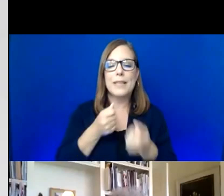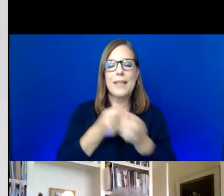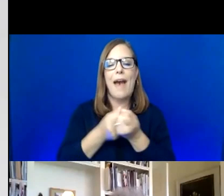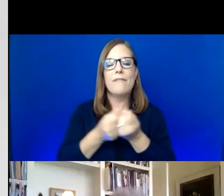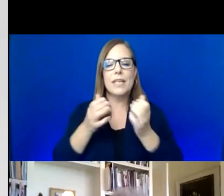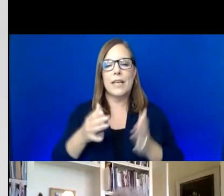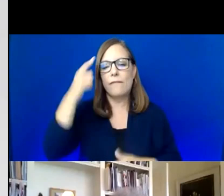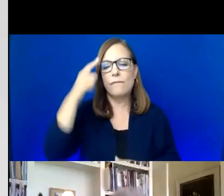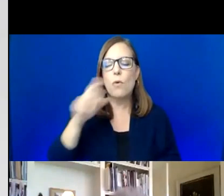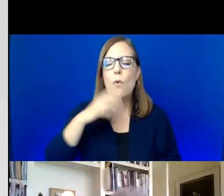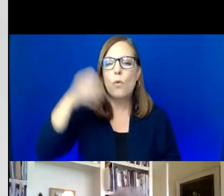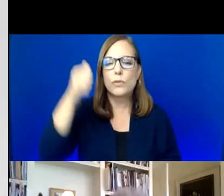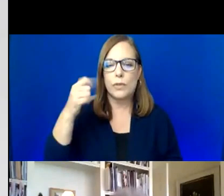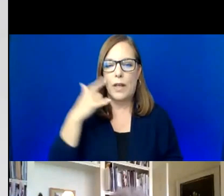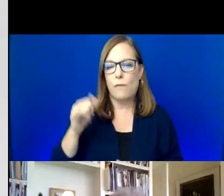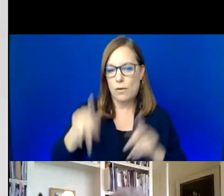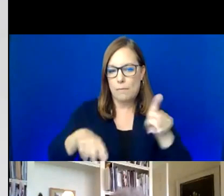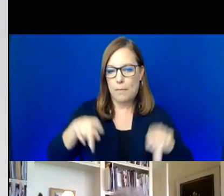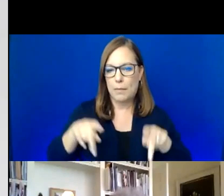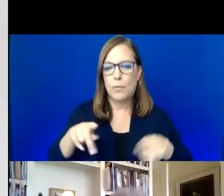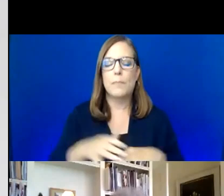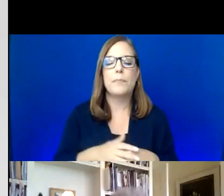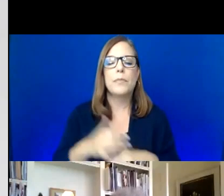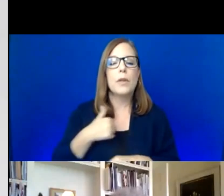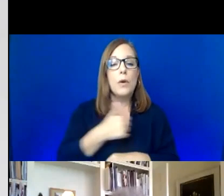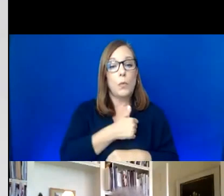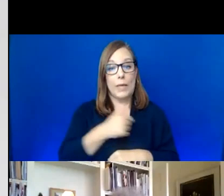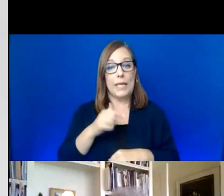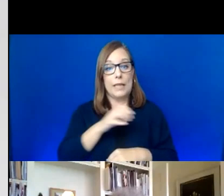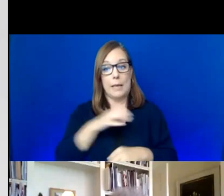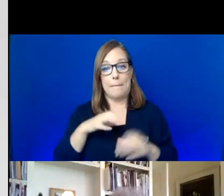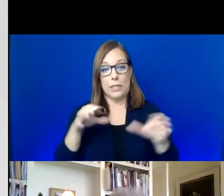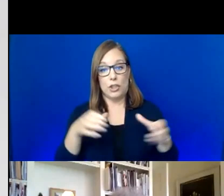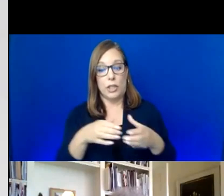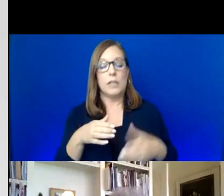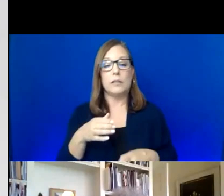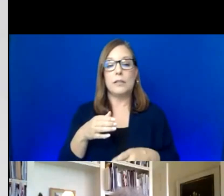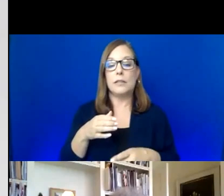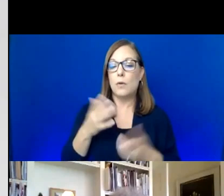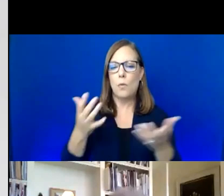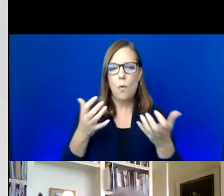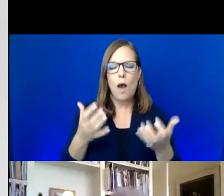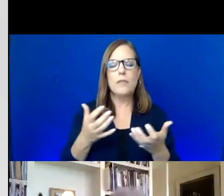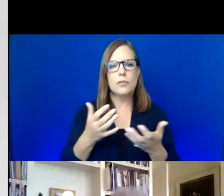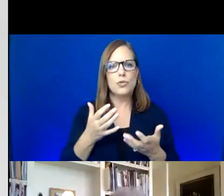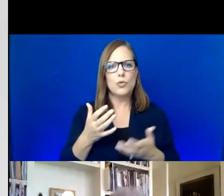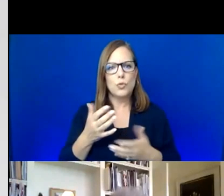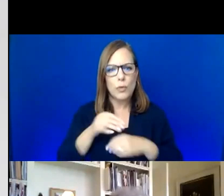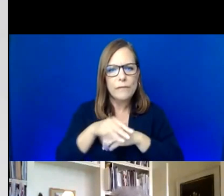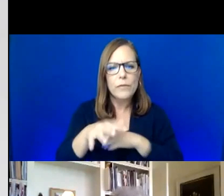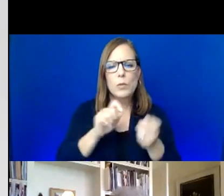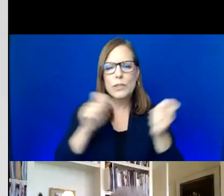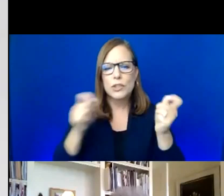Through the work of advocacy and advising, the Commission seeks to serve as a catalyst for change that supports and